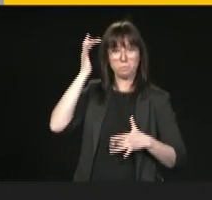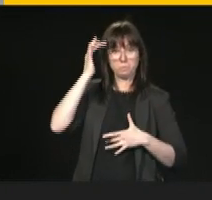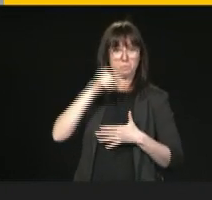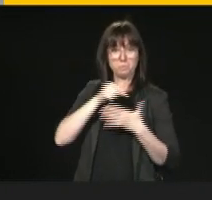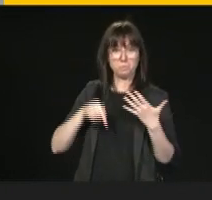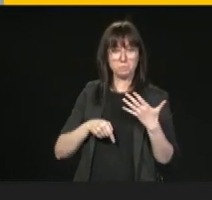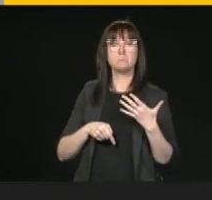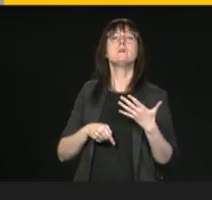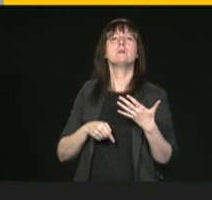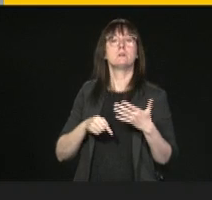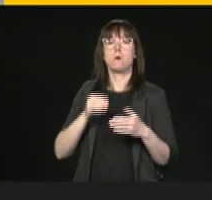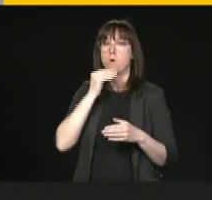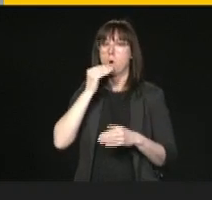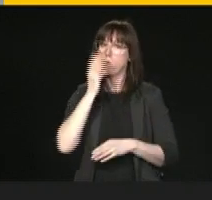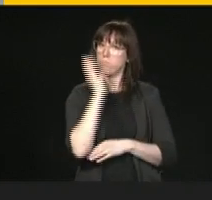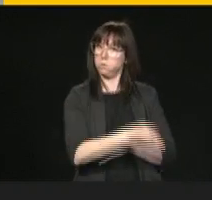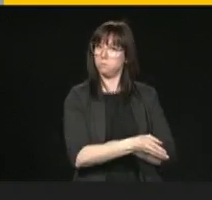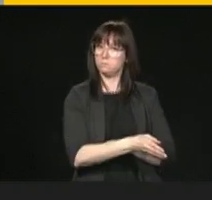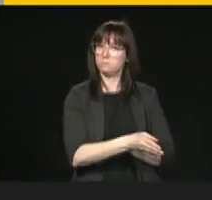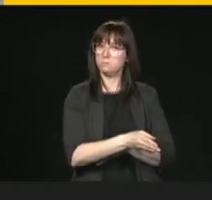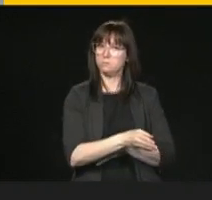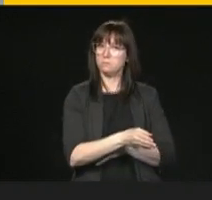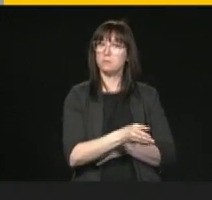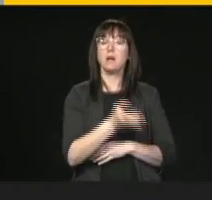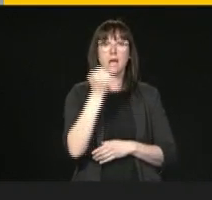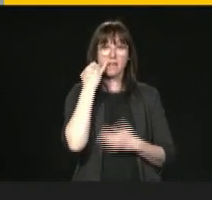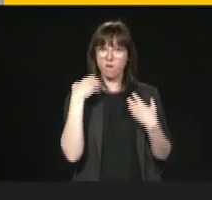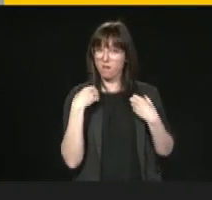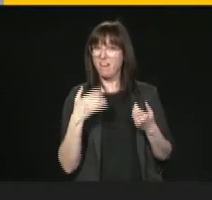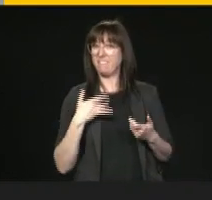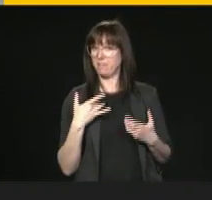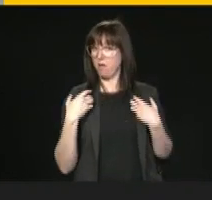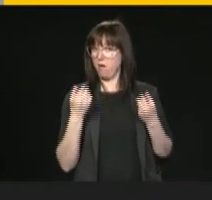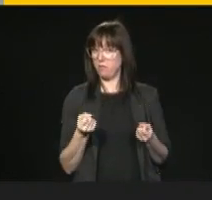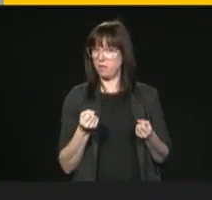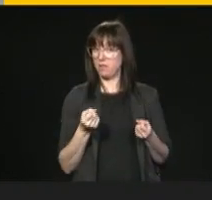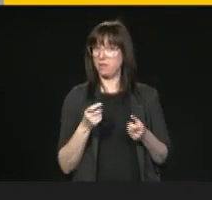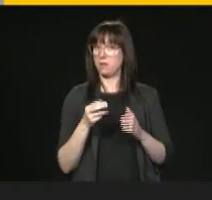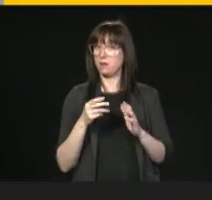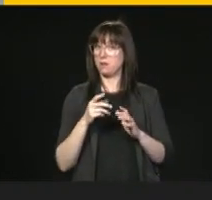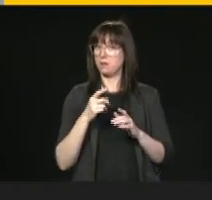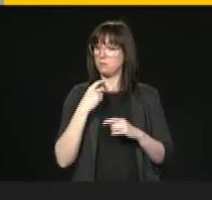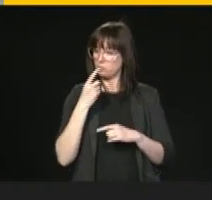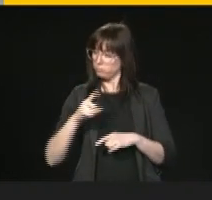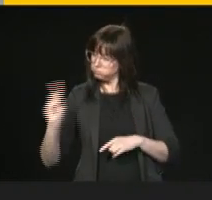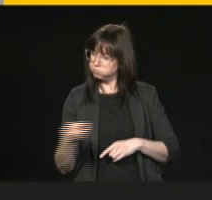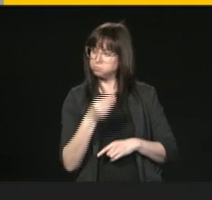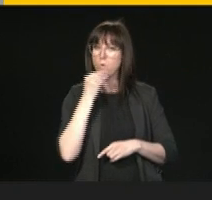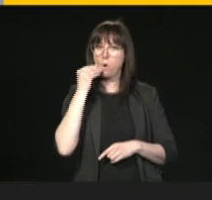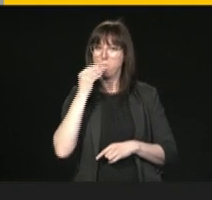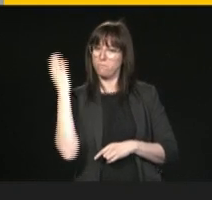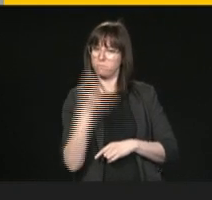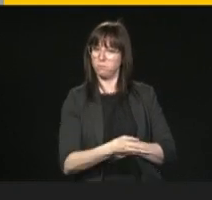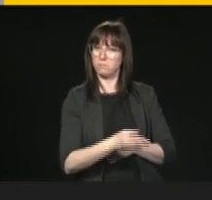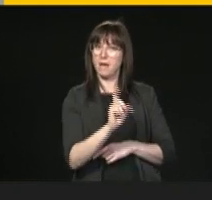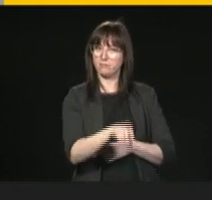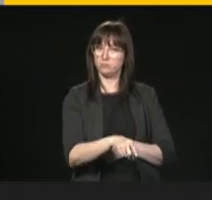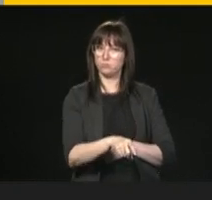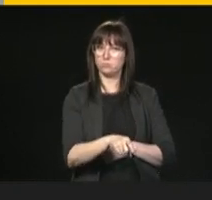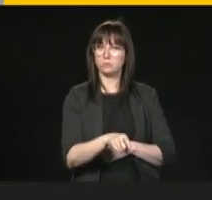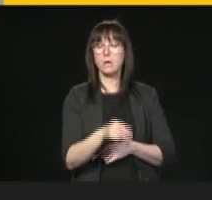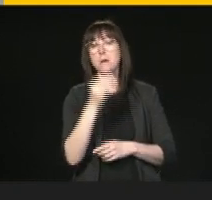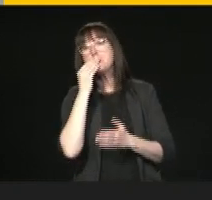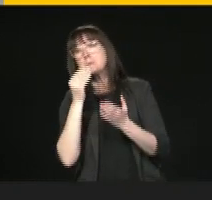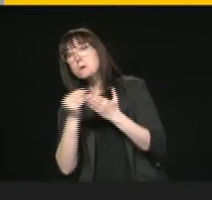well, the direction is go home as quick as you can by the most direct route. Do not stop for groceries. Just